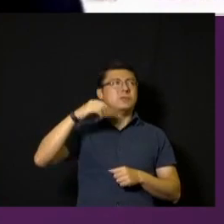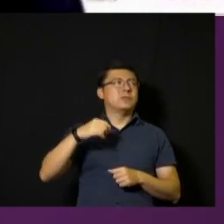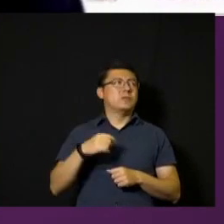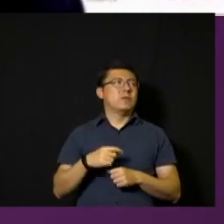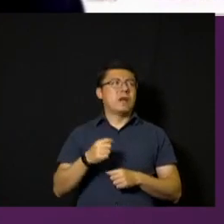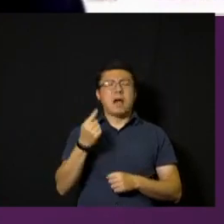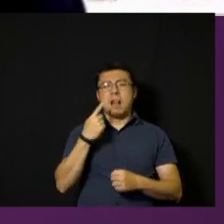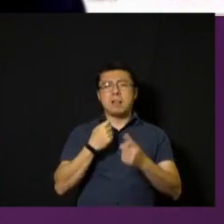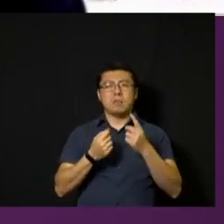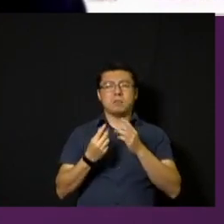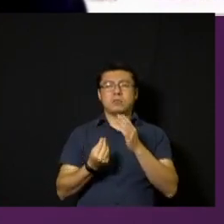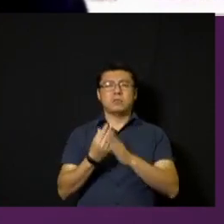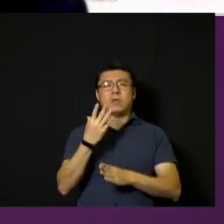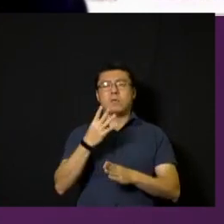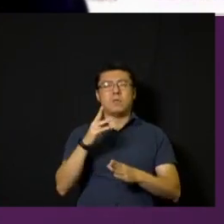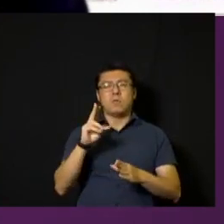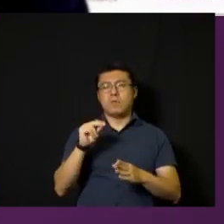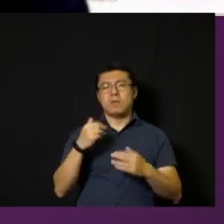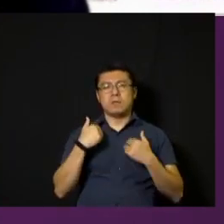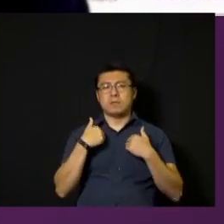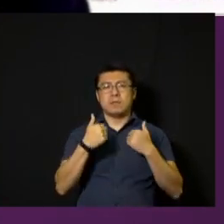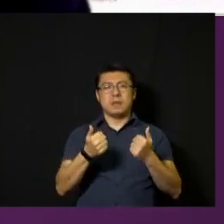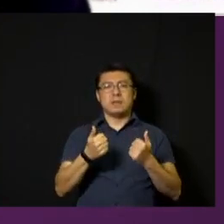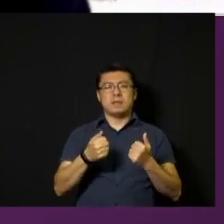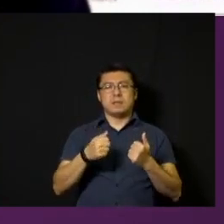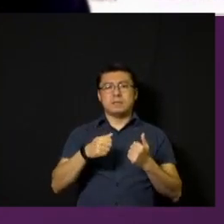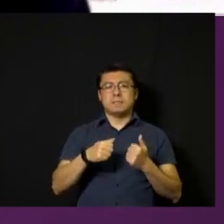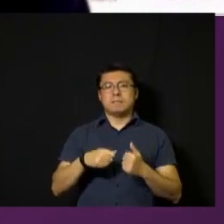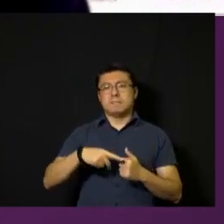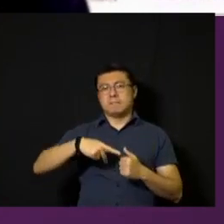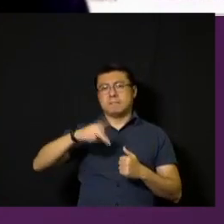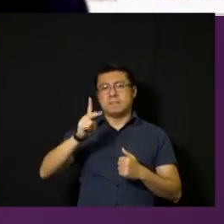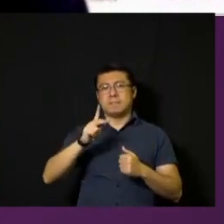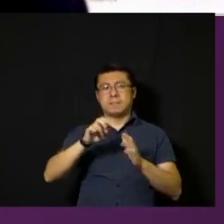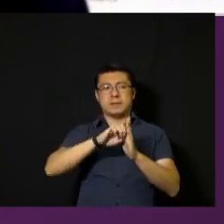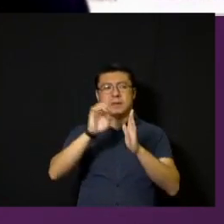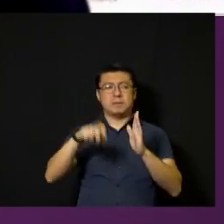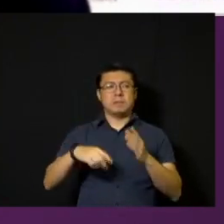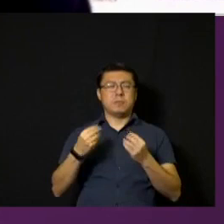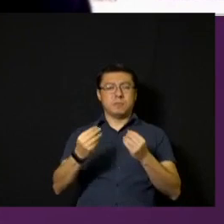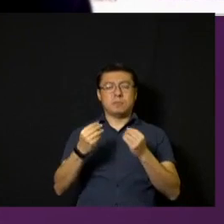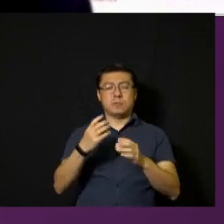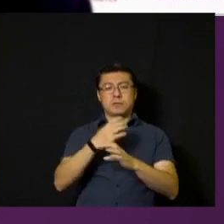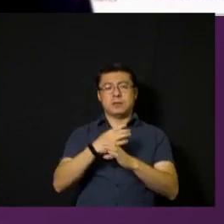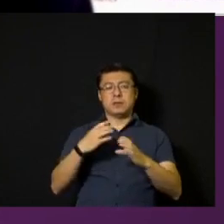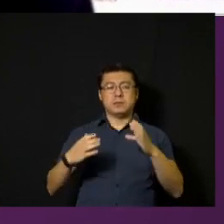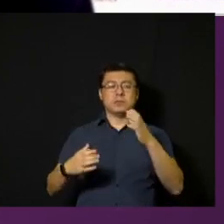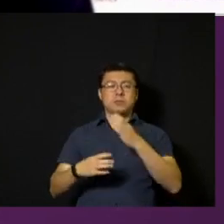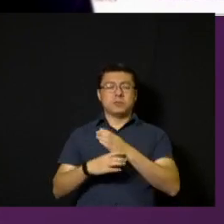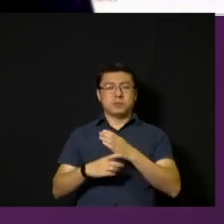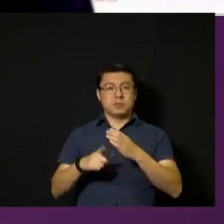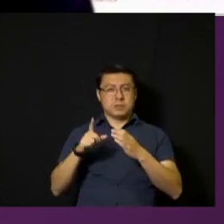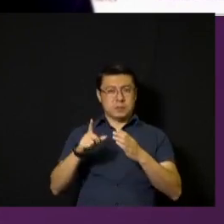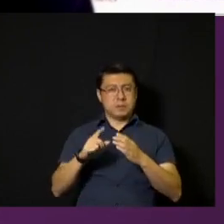new guys may not understand this. Only when you meet many financial